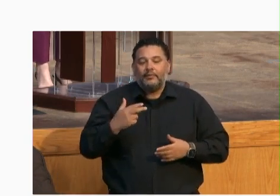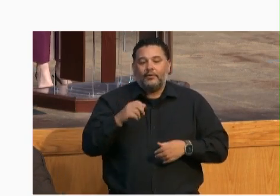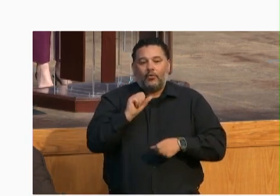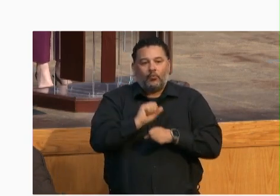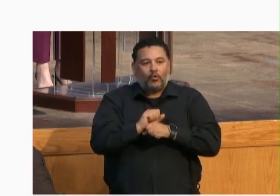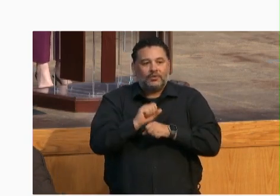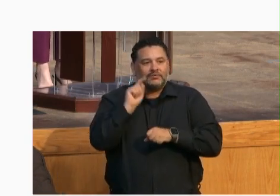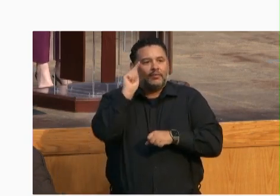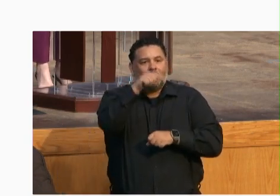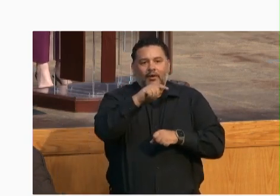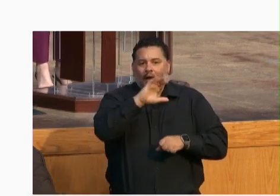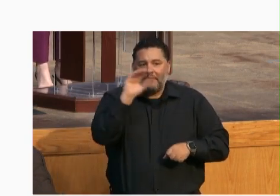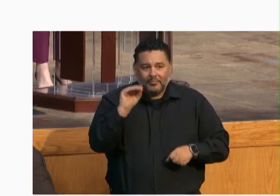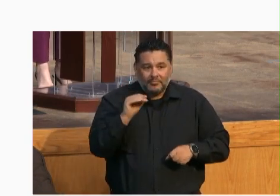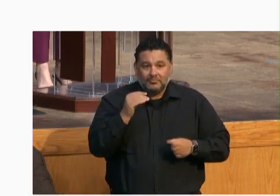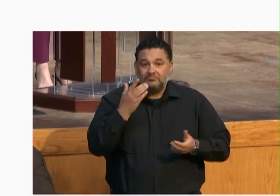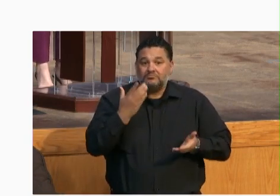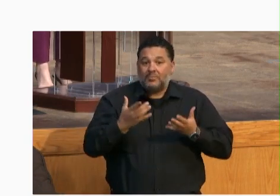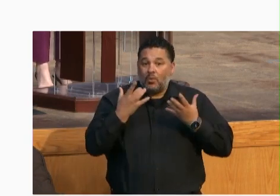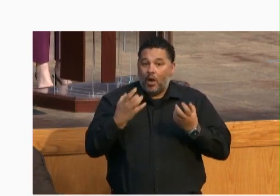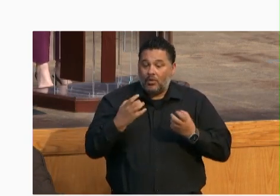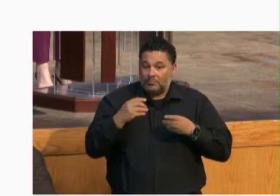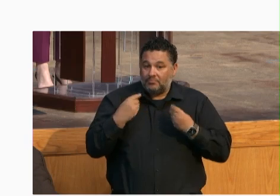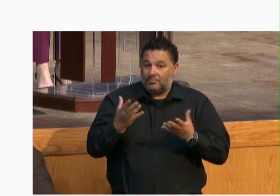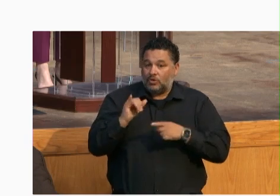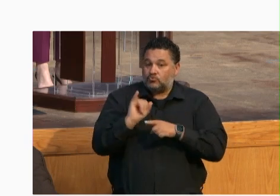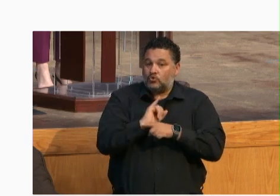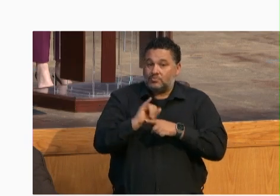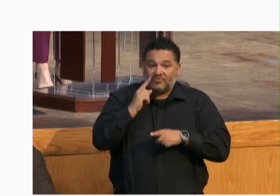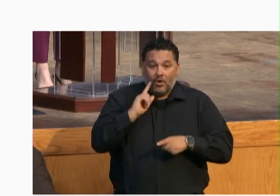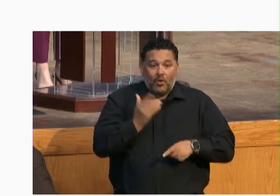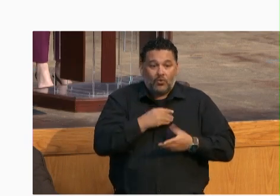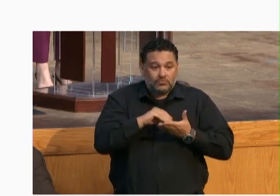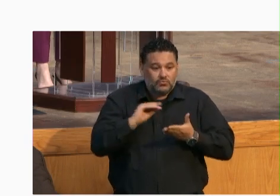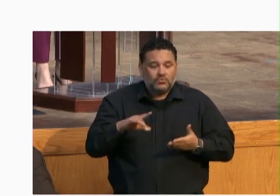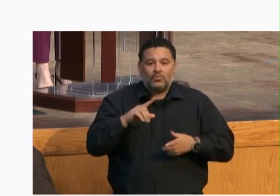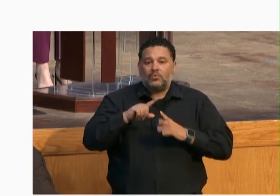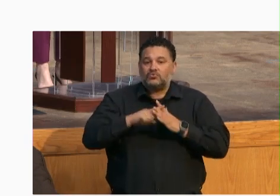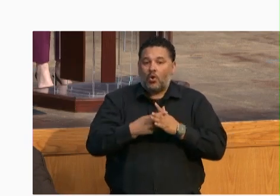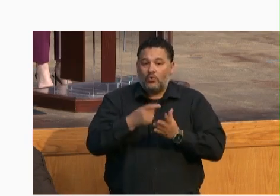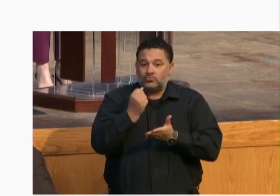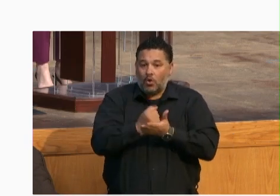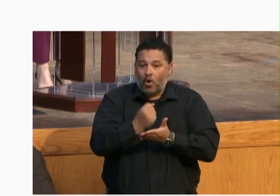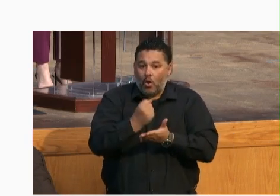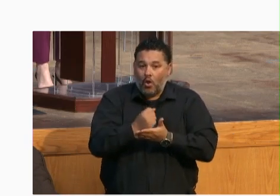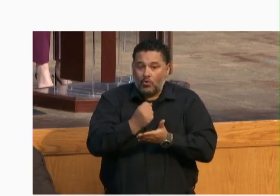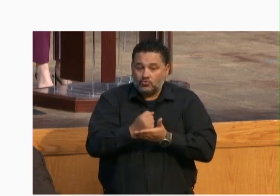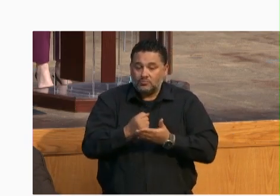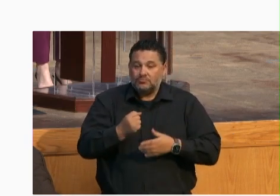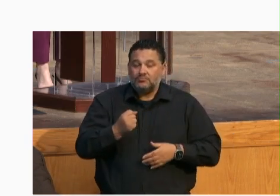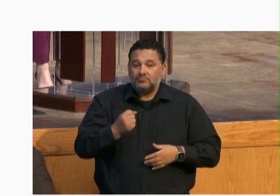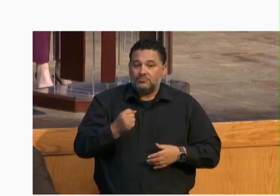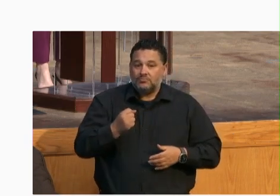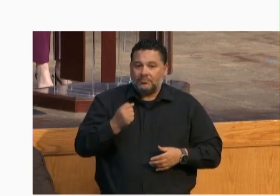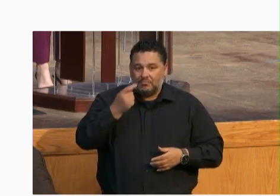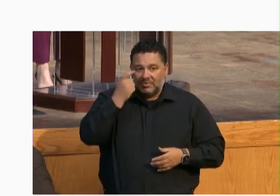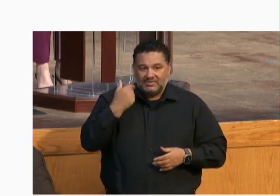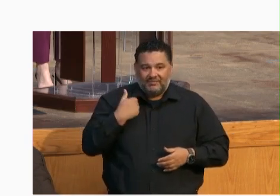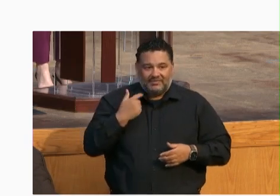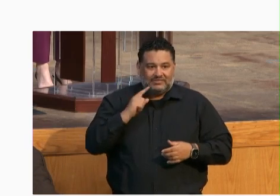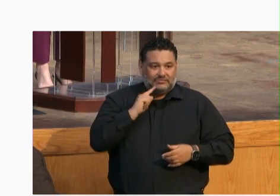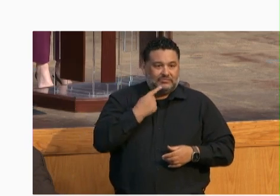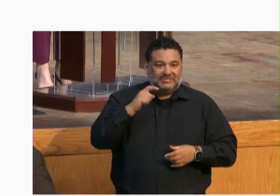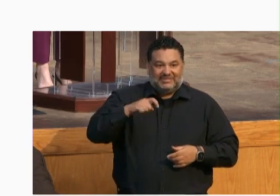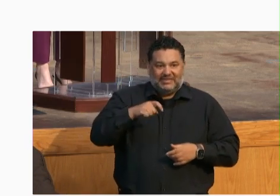these companies that may want to provide internships for our students, or might want to start a scholarship because they have a serious need in a particular